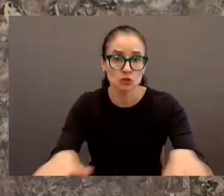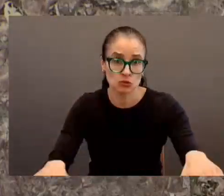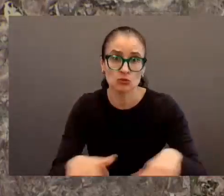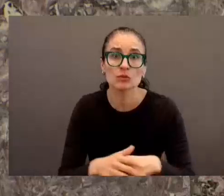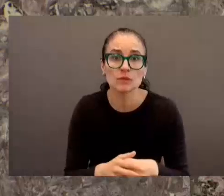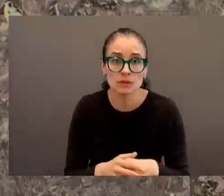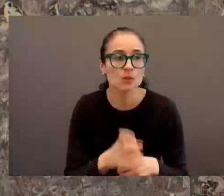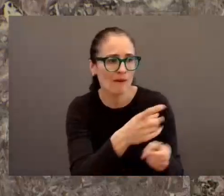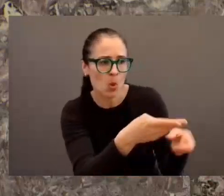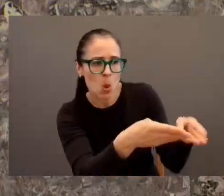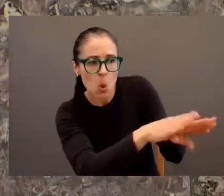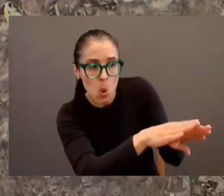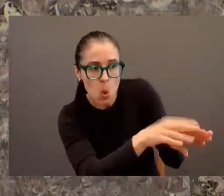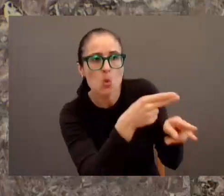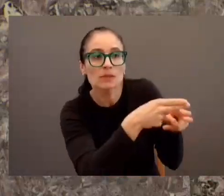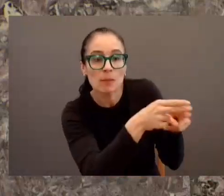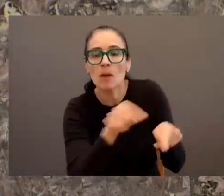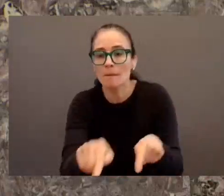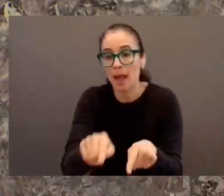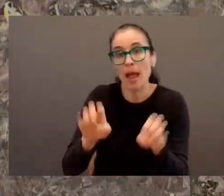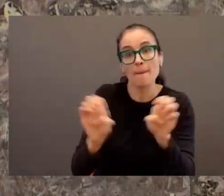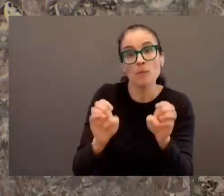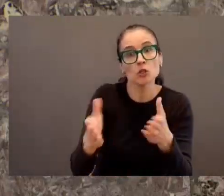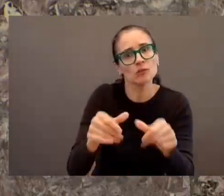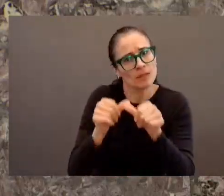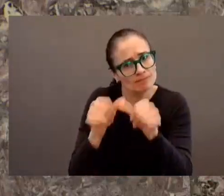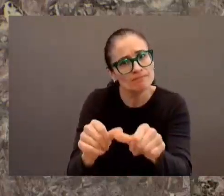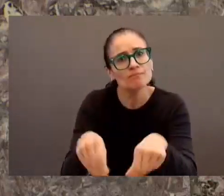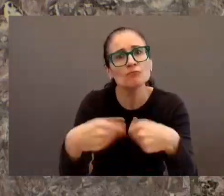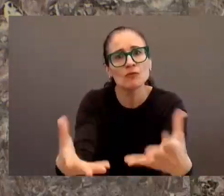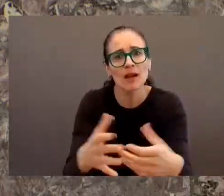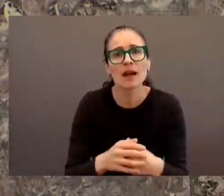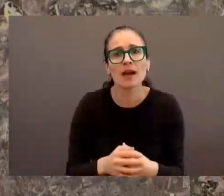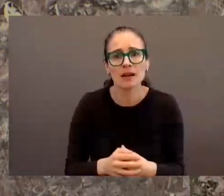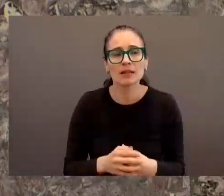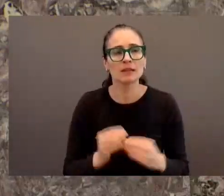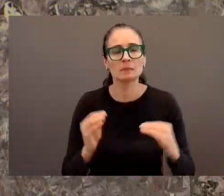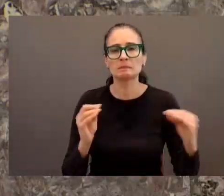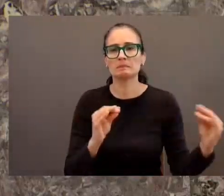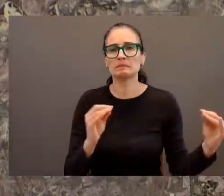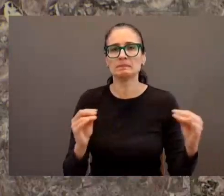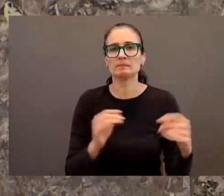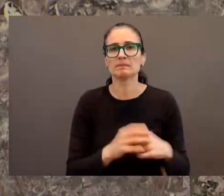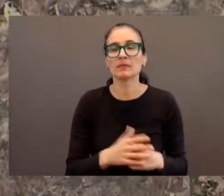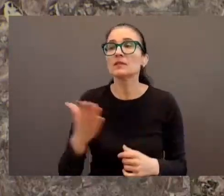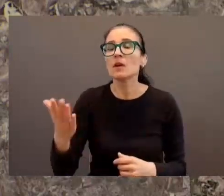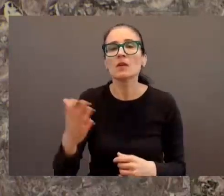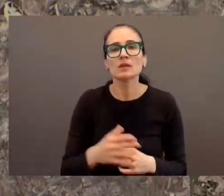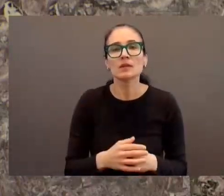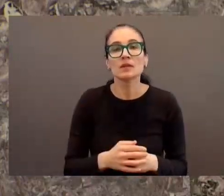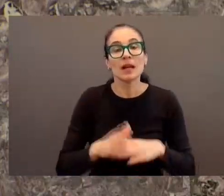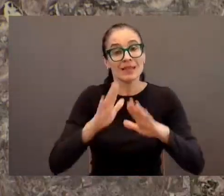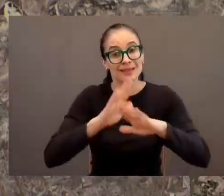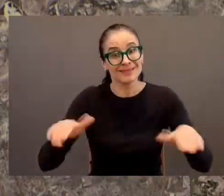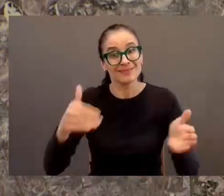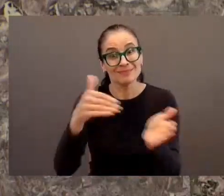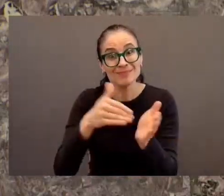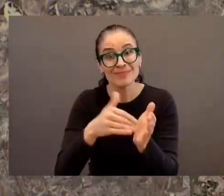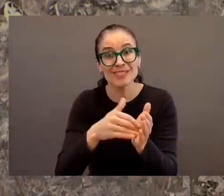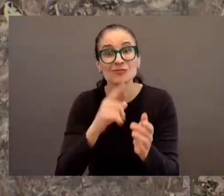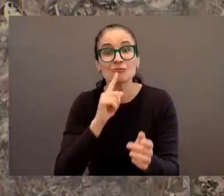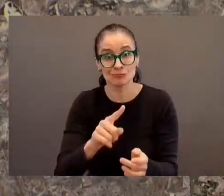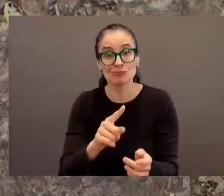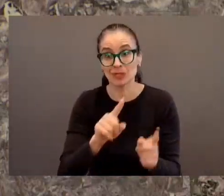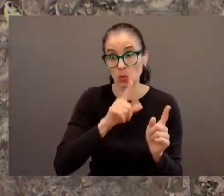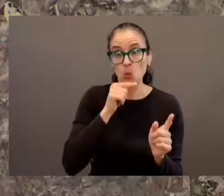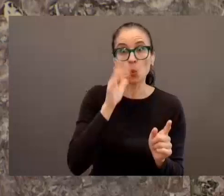Speaker, I've just outlined the pediatricians that are coming to Kelowna. Mr. Speaker, I've just outlined the pediatricians